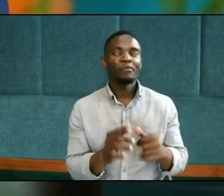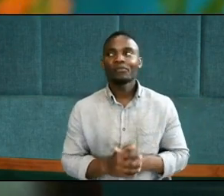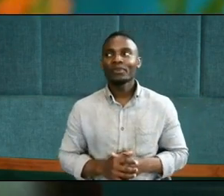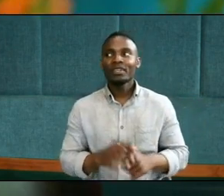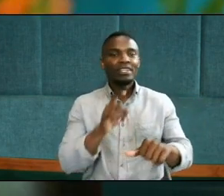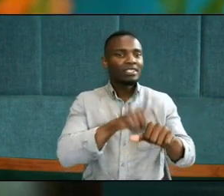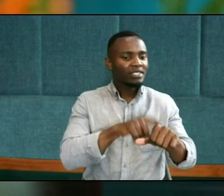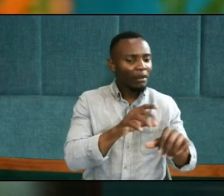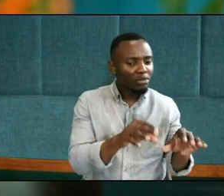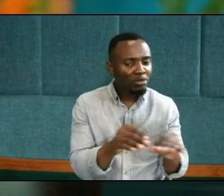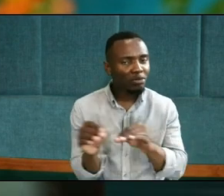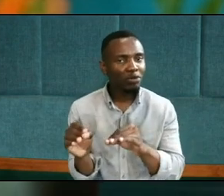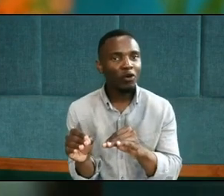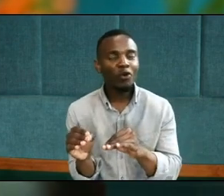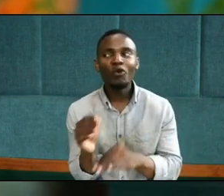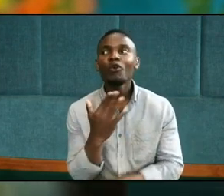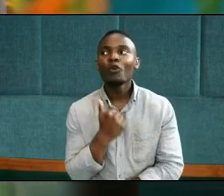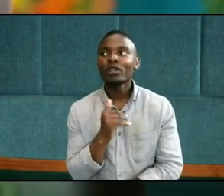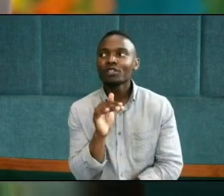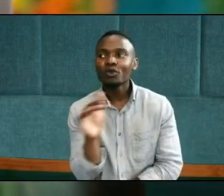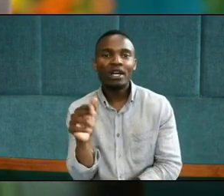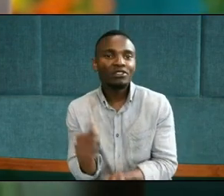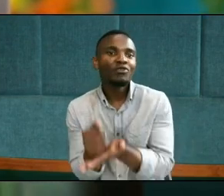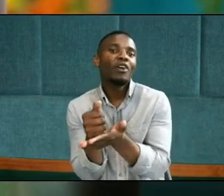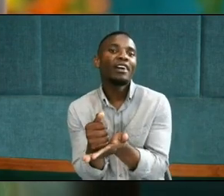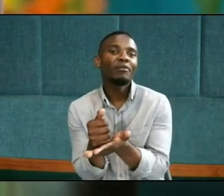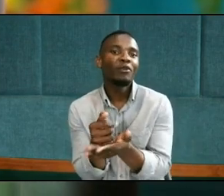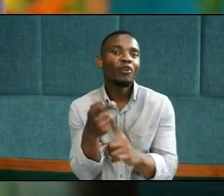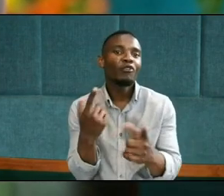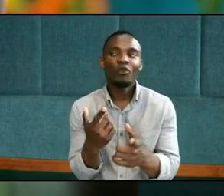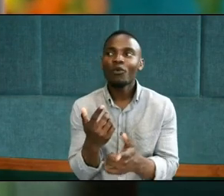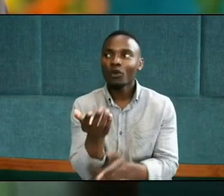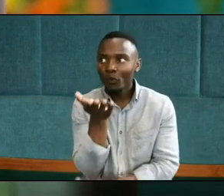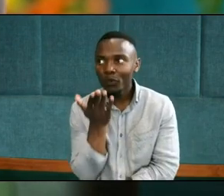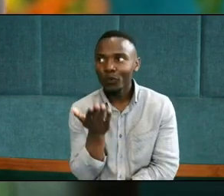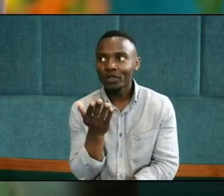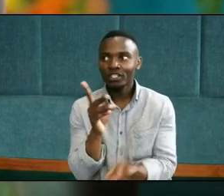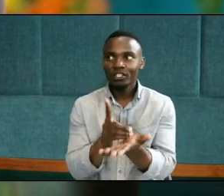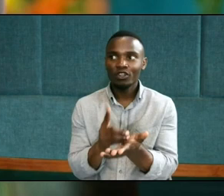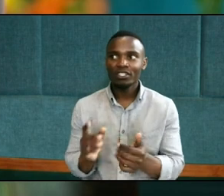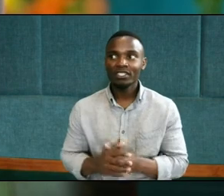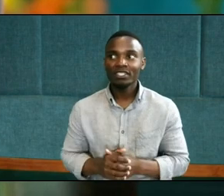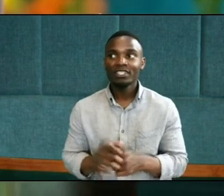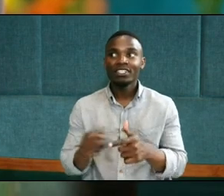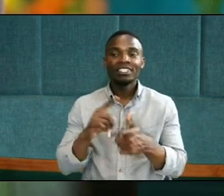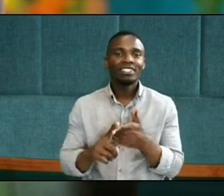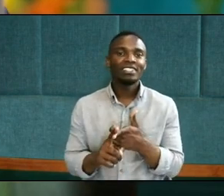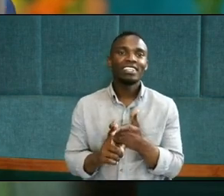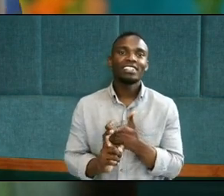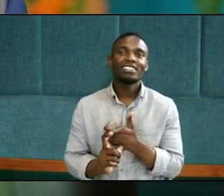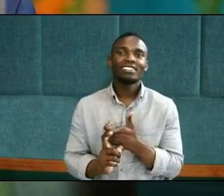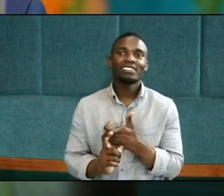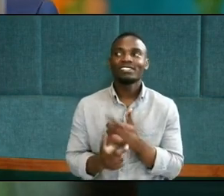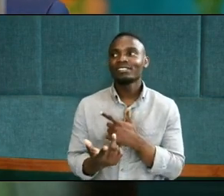there to some old sorcerer, Kamze, Kamama Kaze. He went there, disguising himself. And then Karumanzera, oh, and then, you